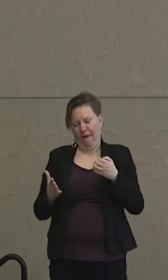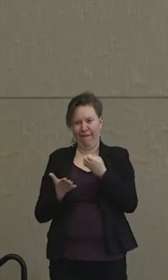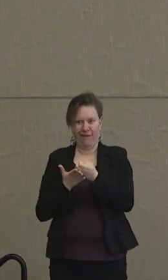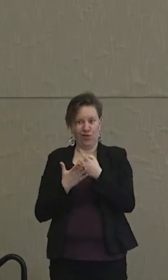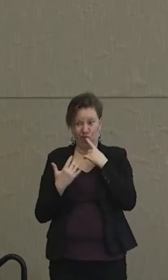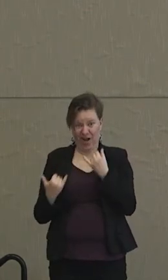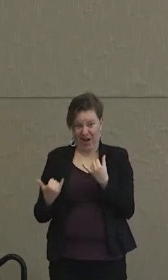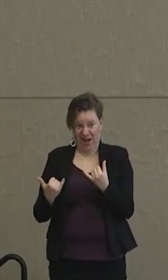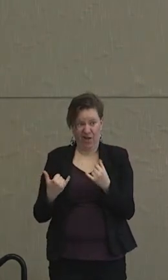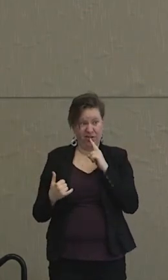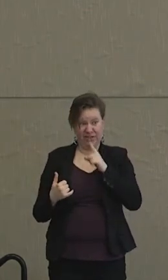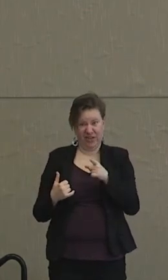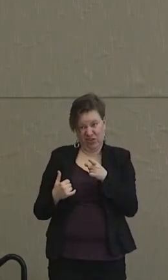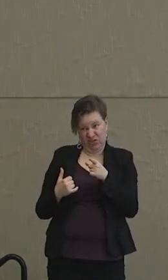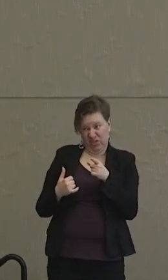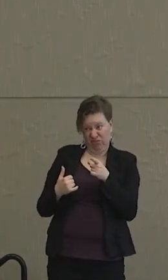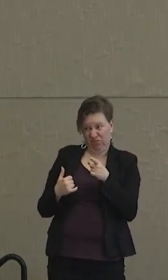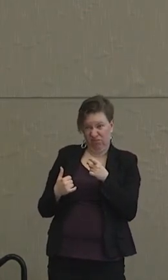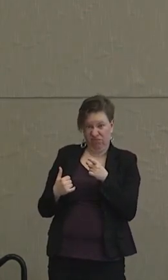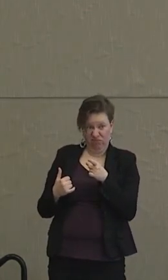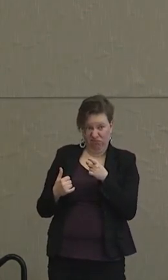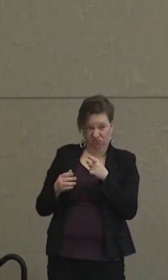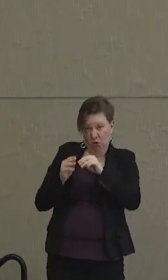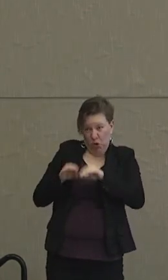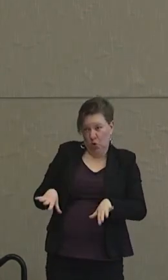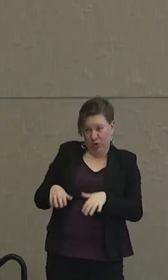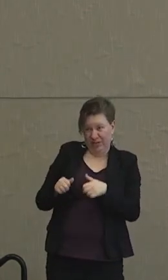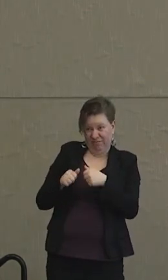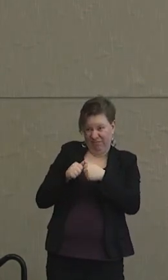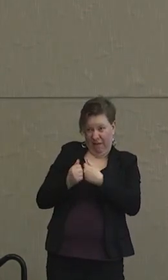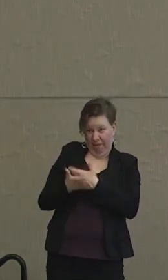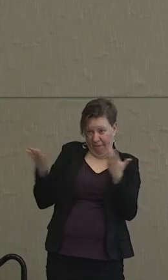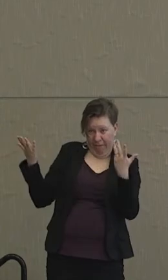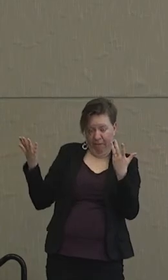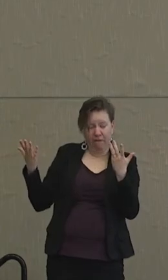that it's actually a losing position. Mm-hmm. Because in fact,